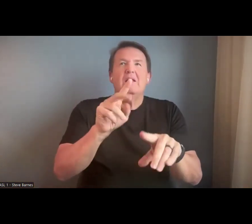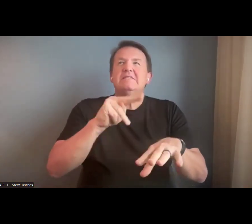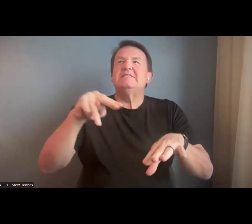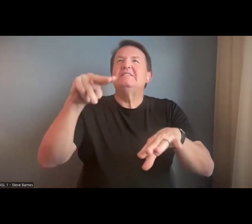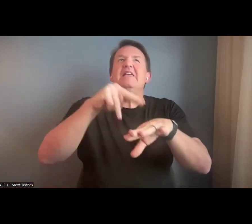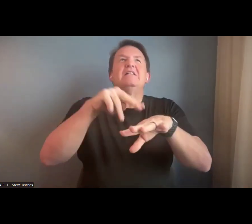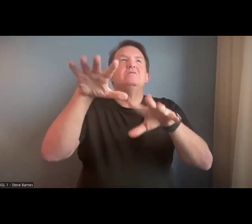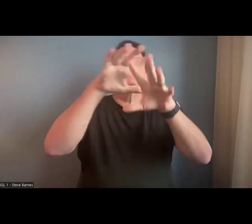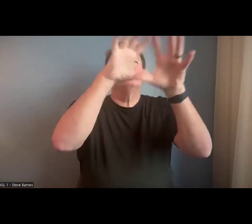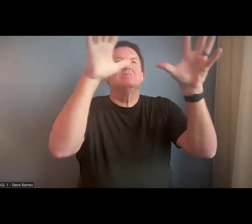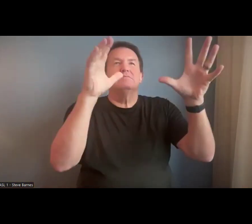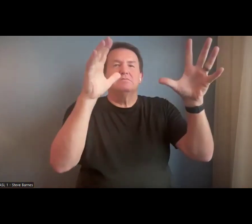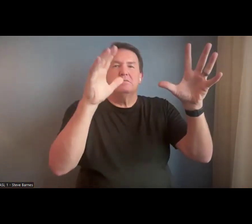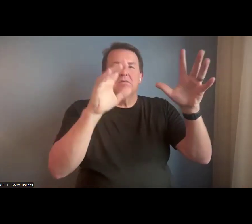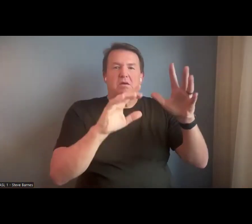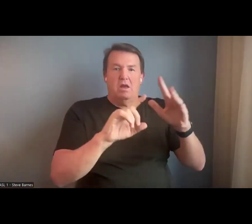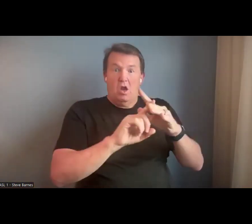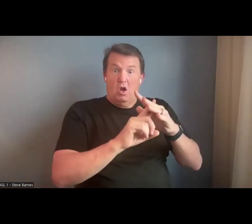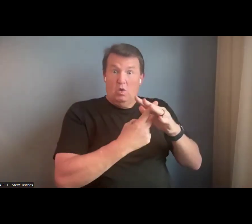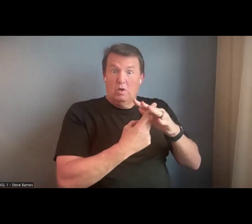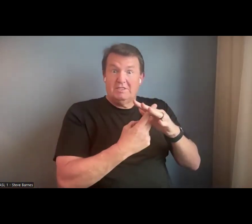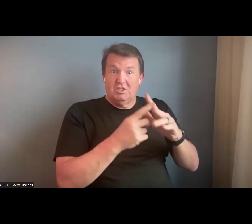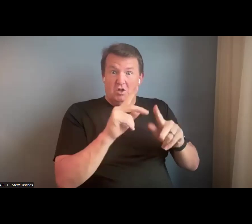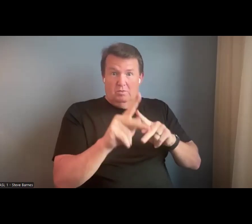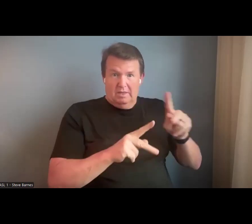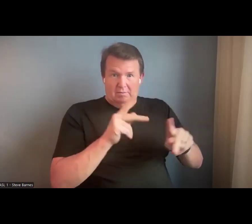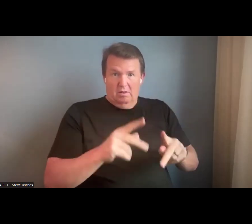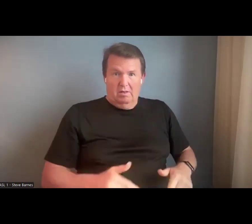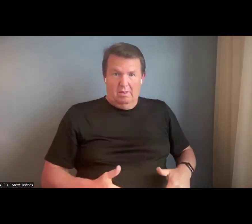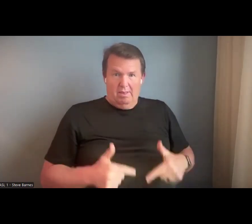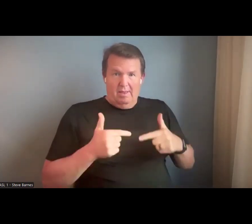the place where the original people lived.